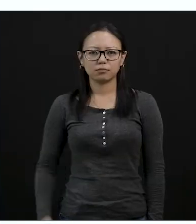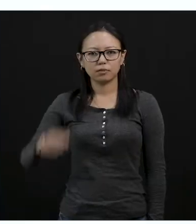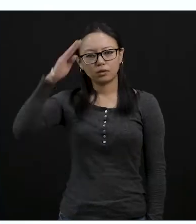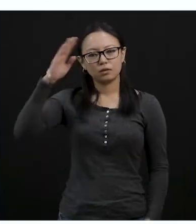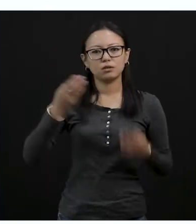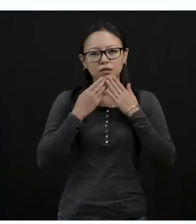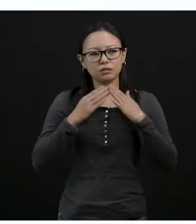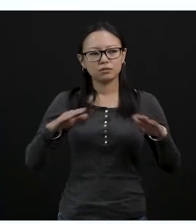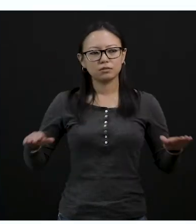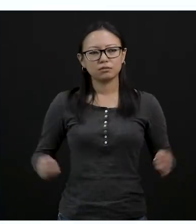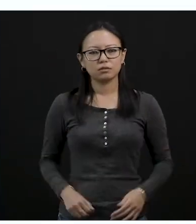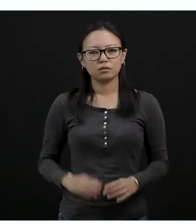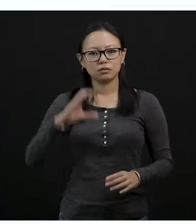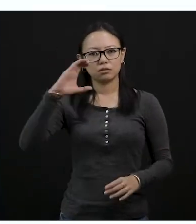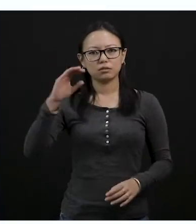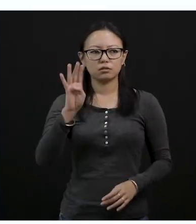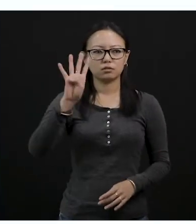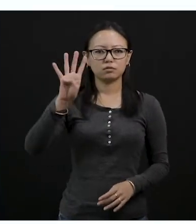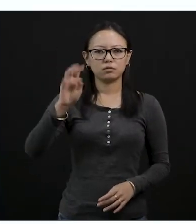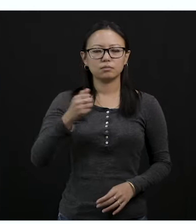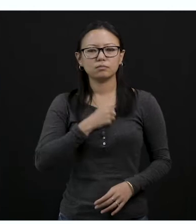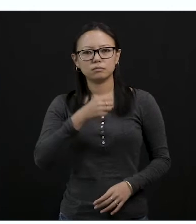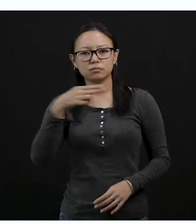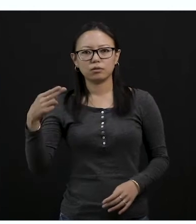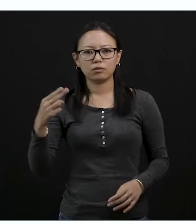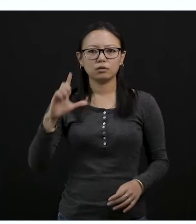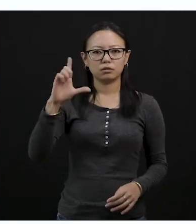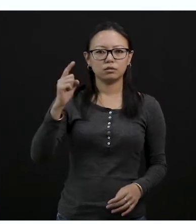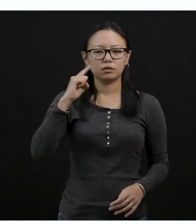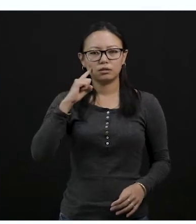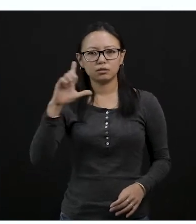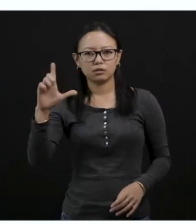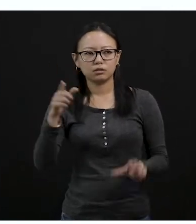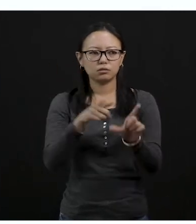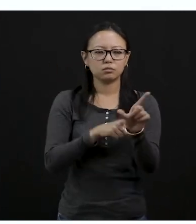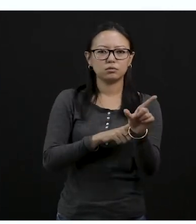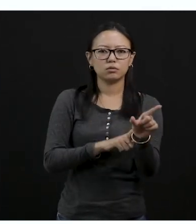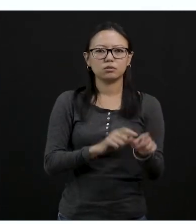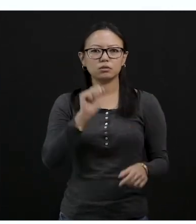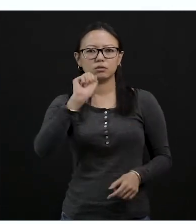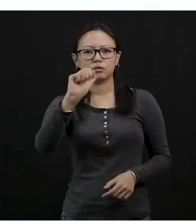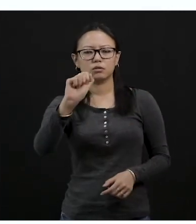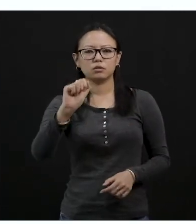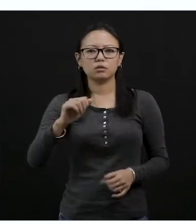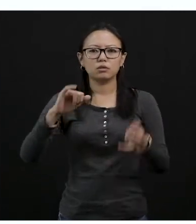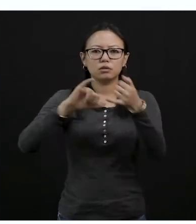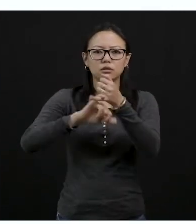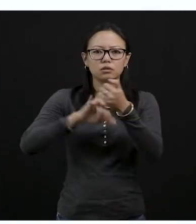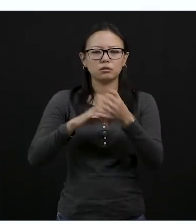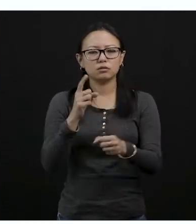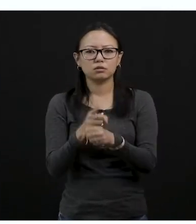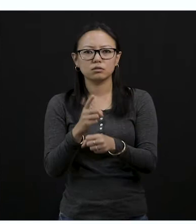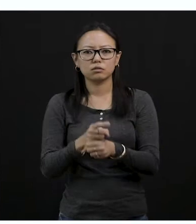Hello students of class 4, I am Lily Case, your social science tutor, and today we are going to begin